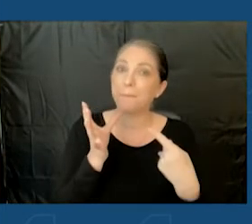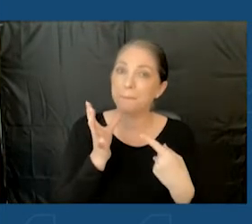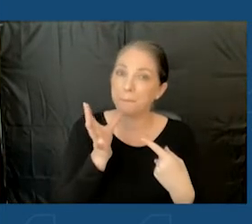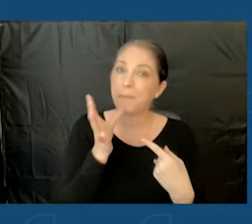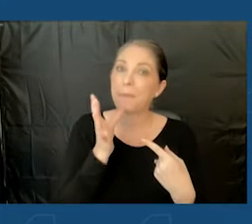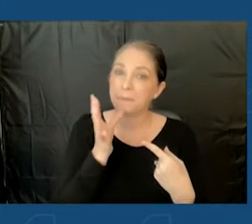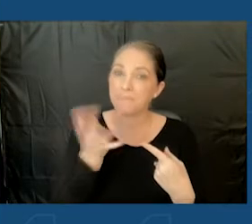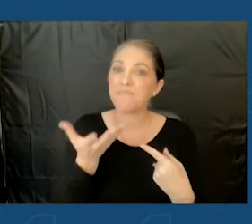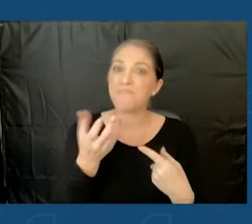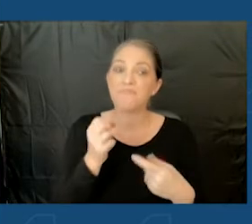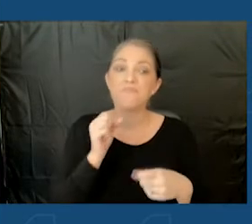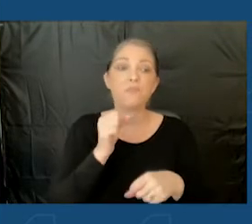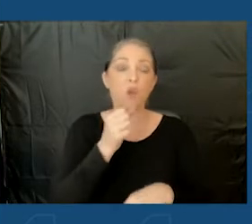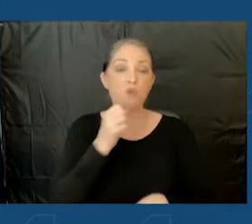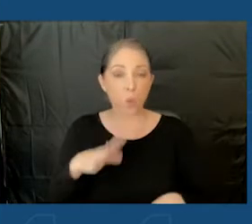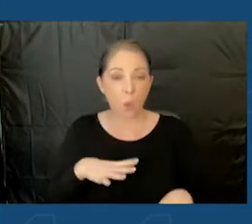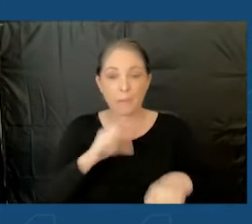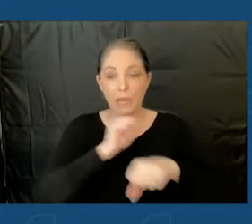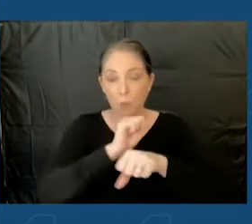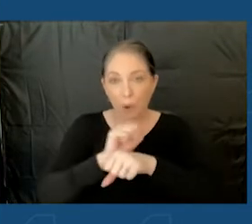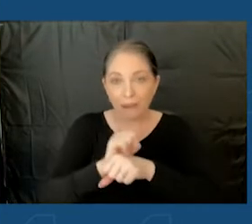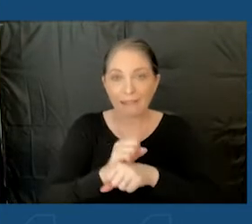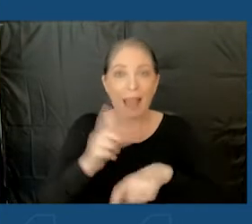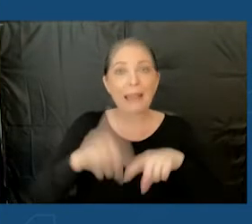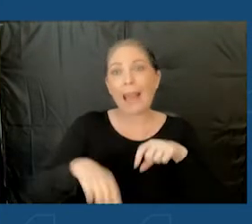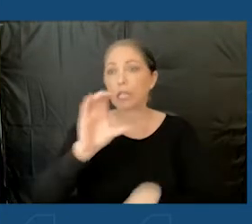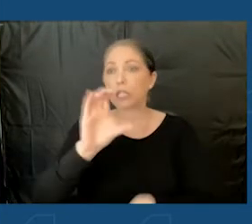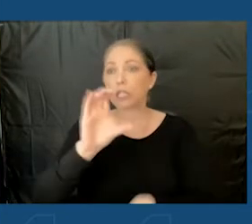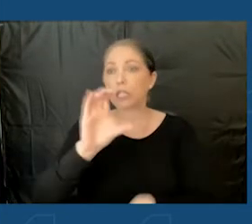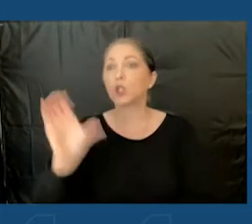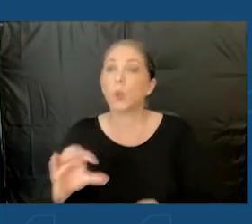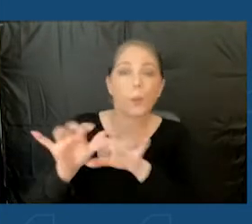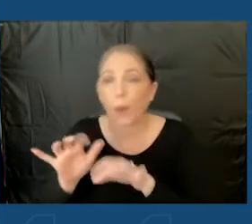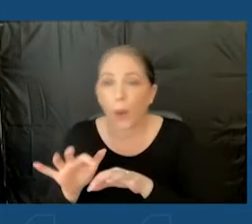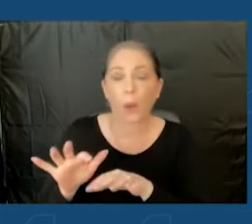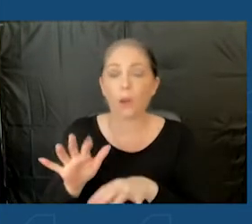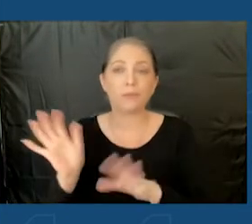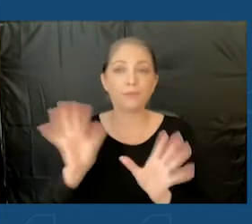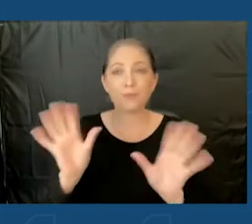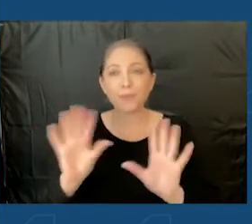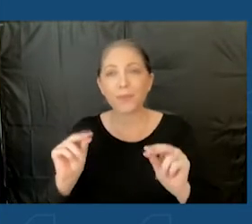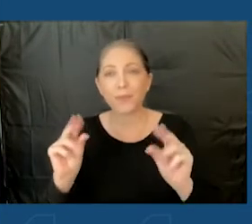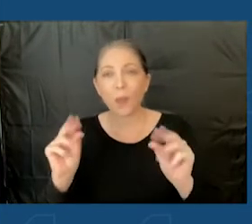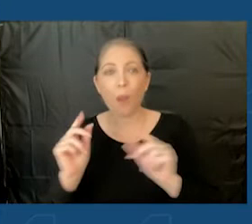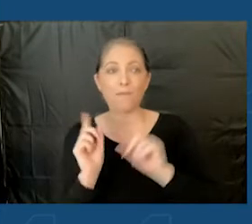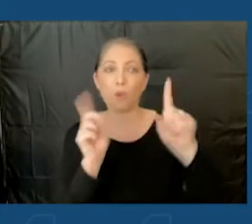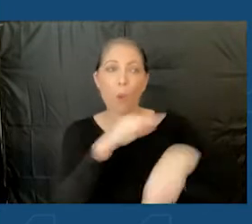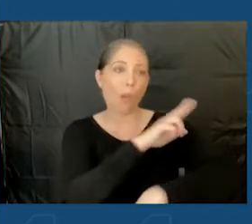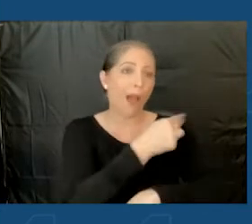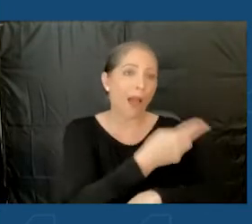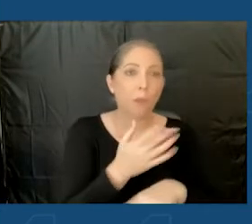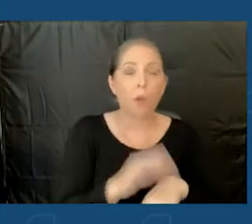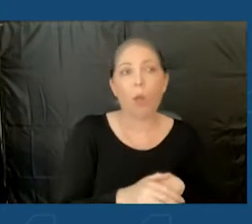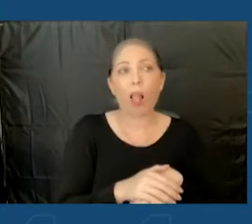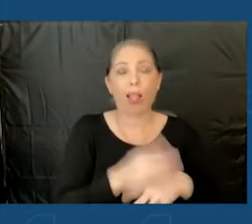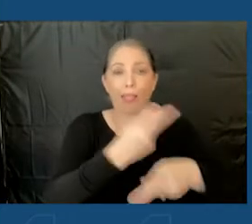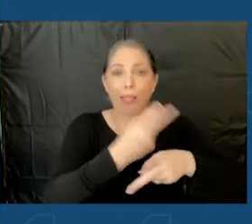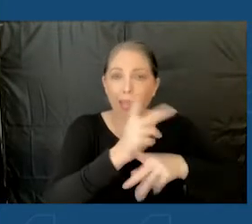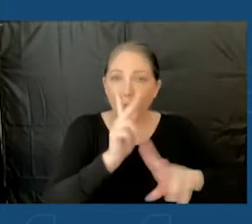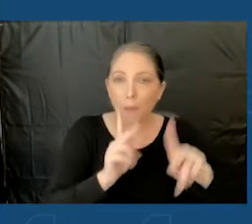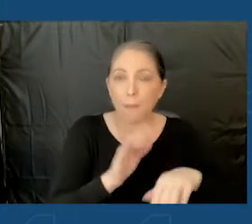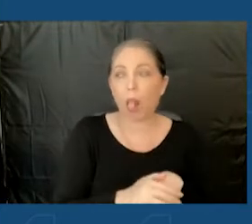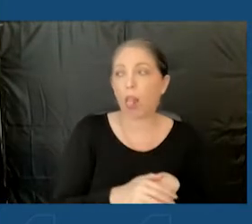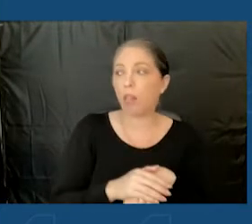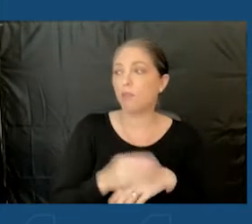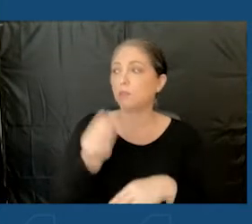jobs or they couldn't zoom into life. They still had to go out and help take care of sick people in hospitals or work at the stores and help get the groceries out